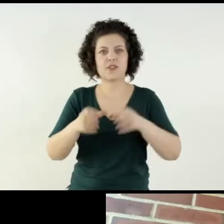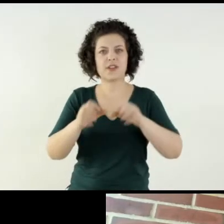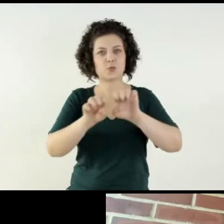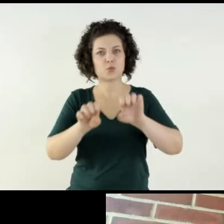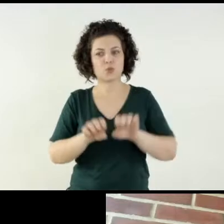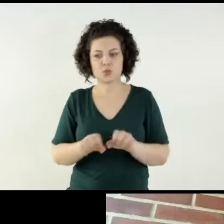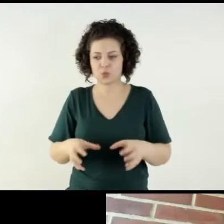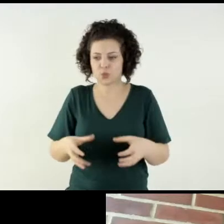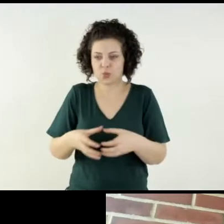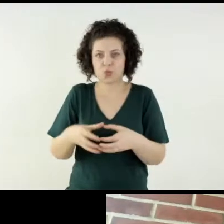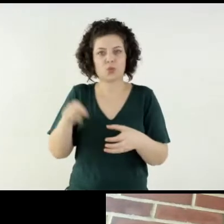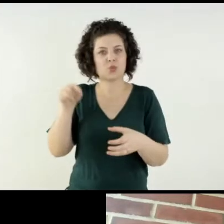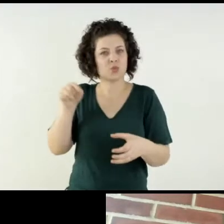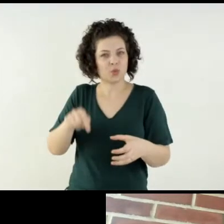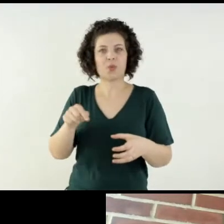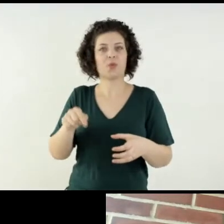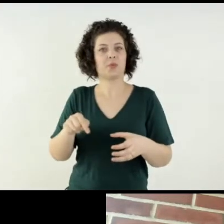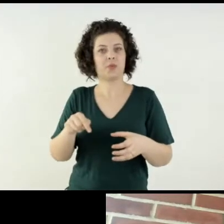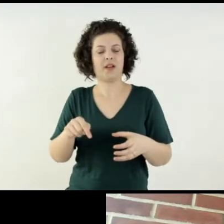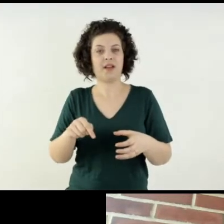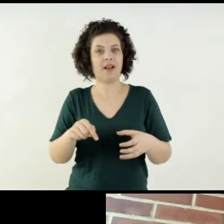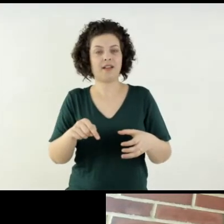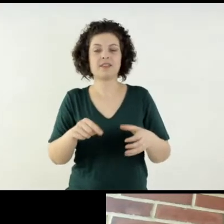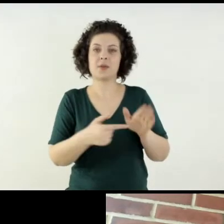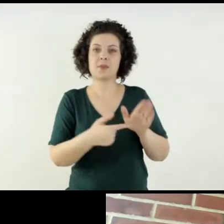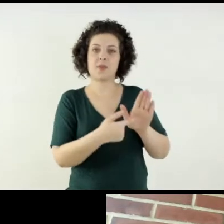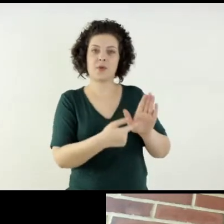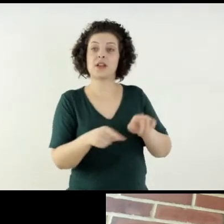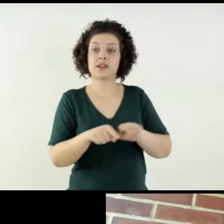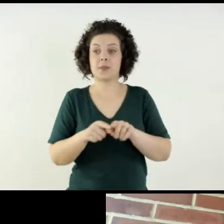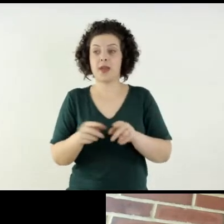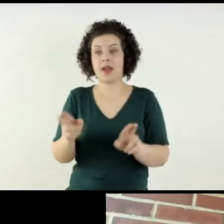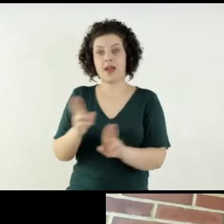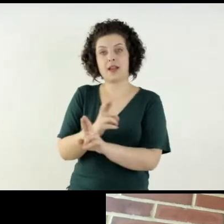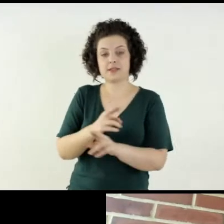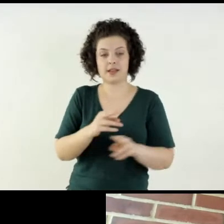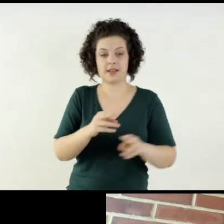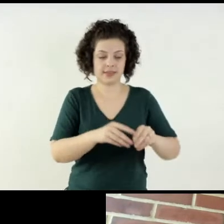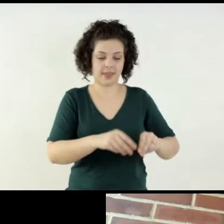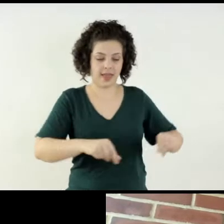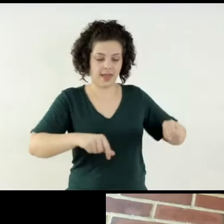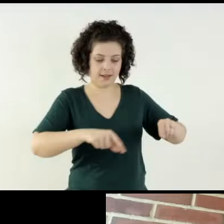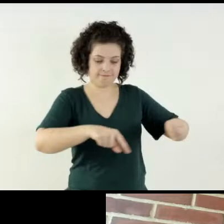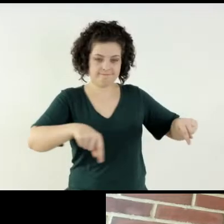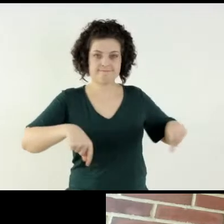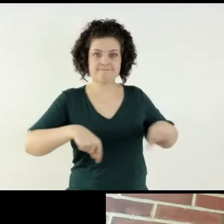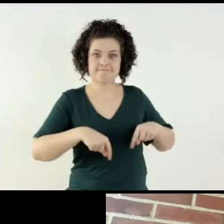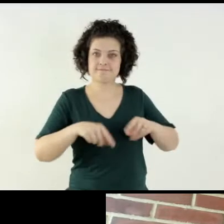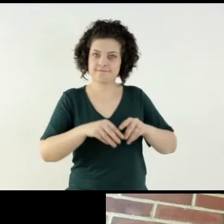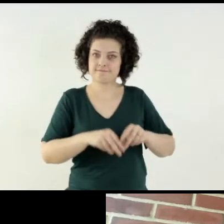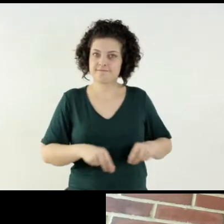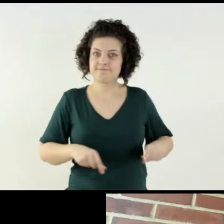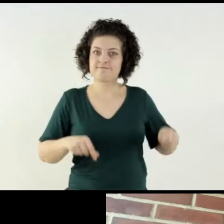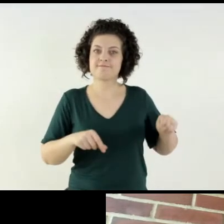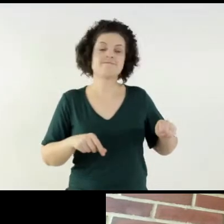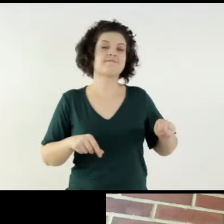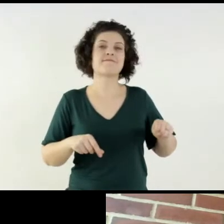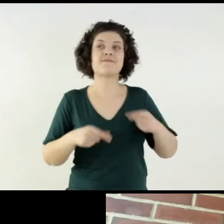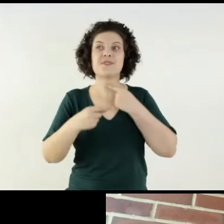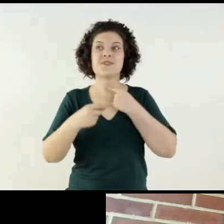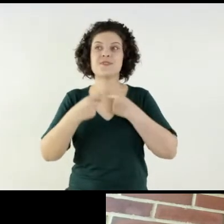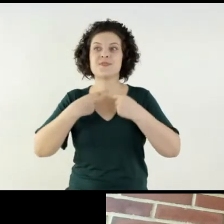their relationship to the land, to ritual and queer desire.